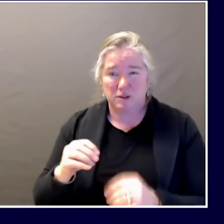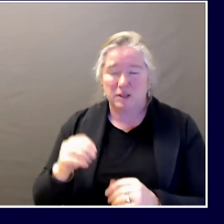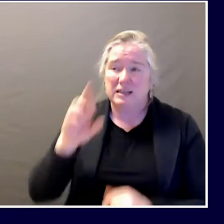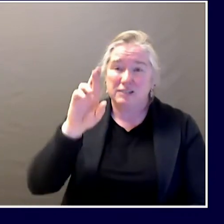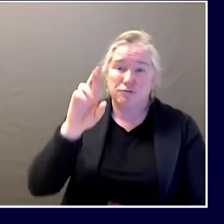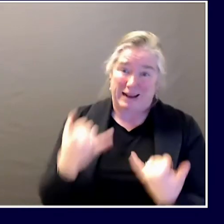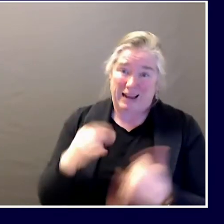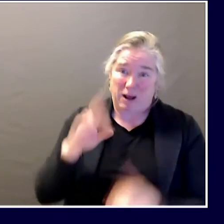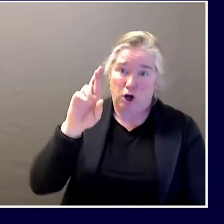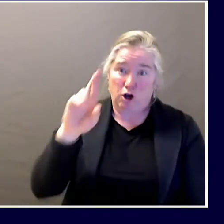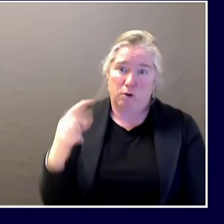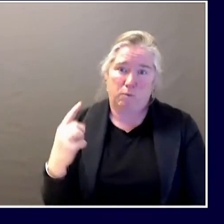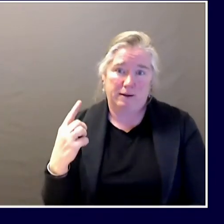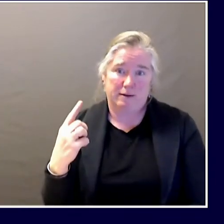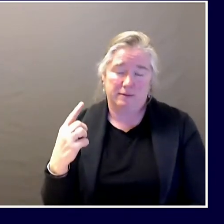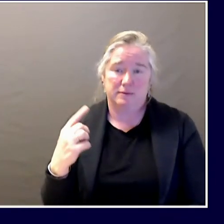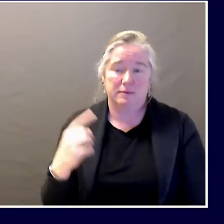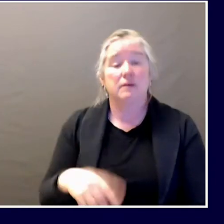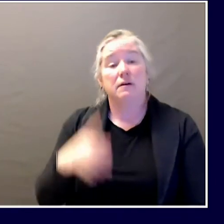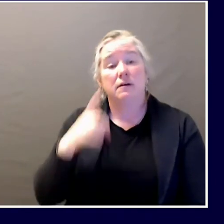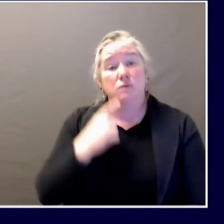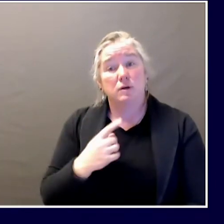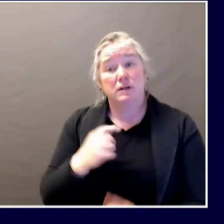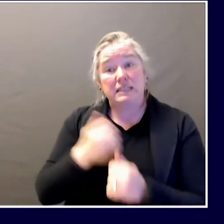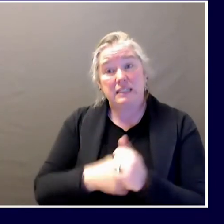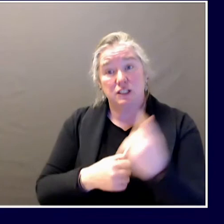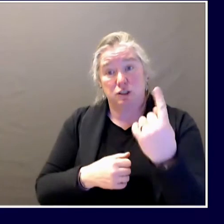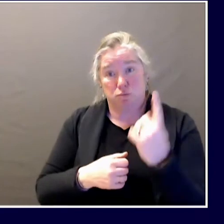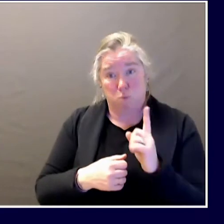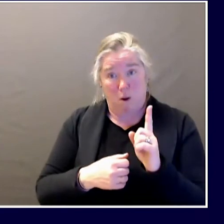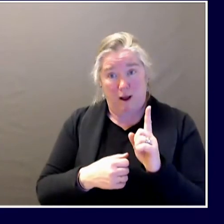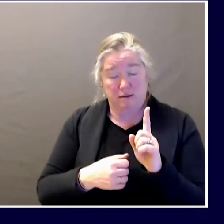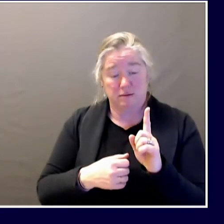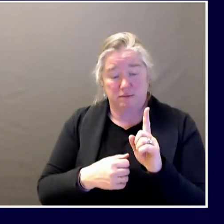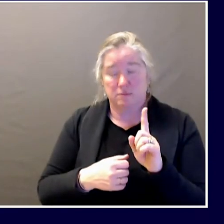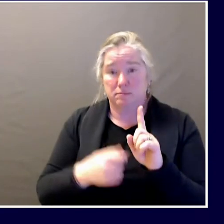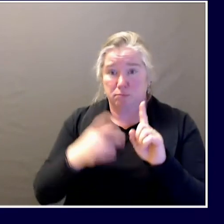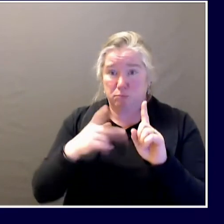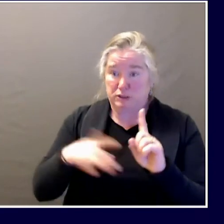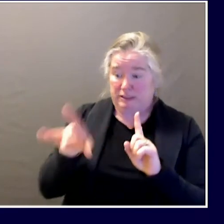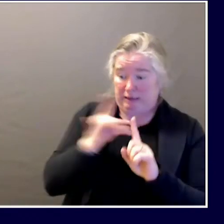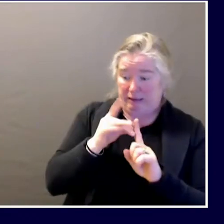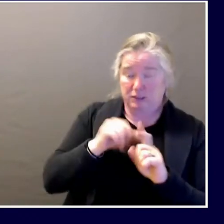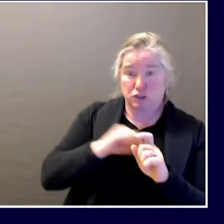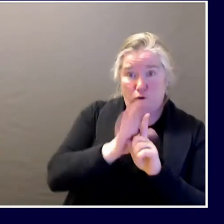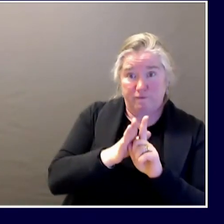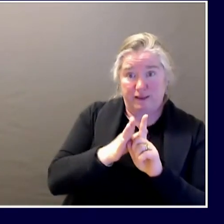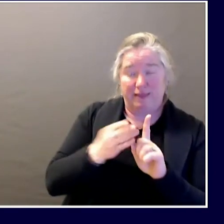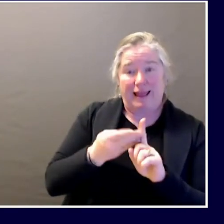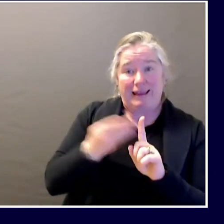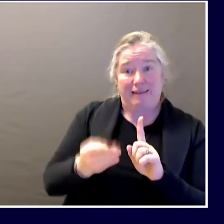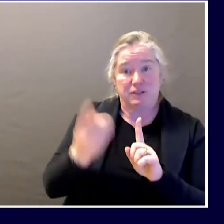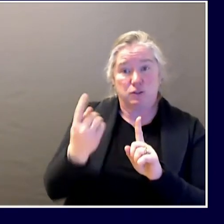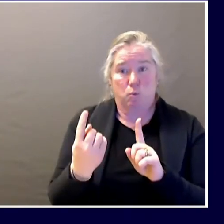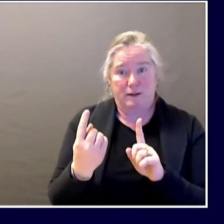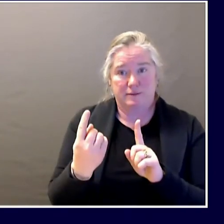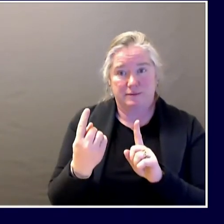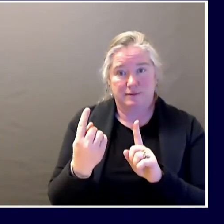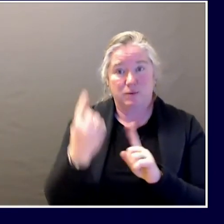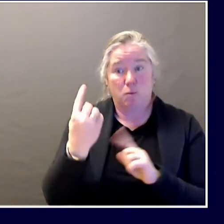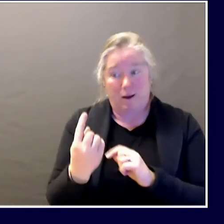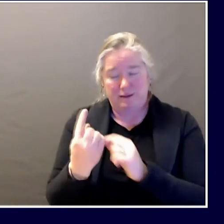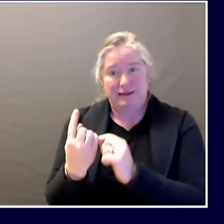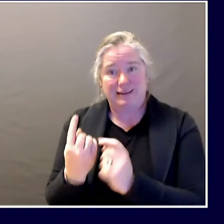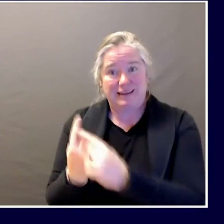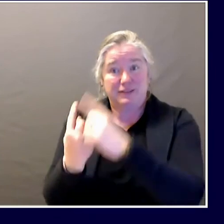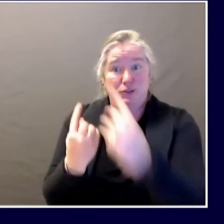is to say, for every new case, the person with COVID gives it on average to 1 new person. And